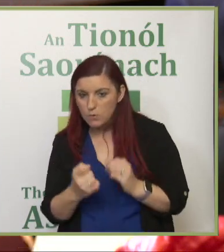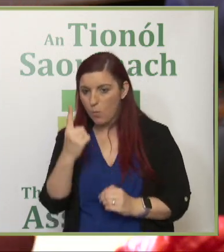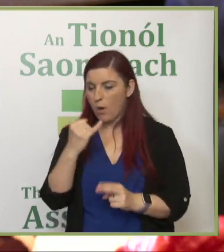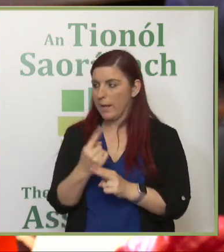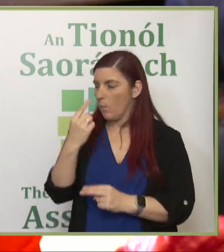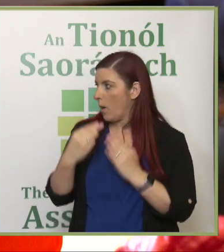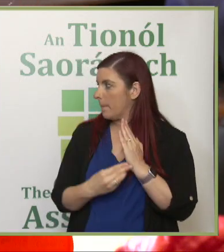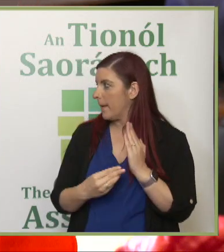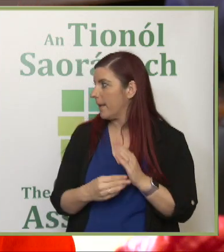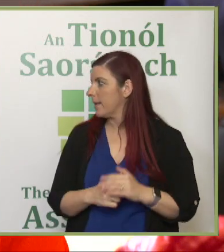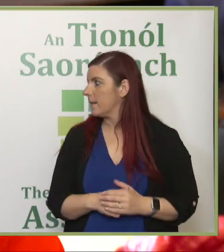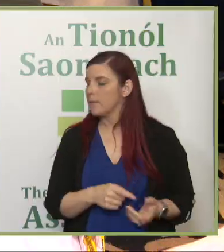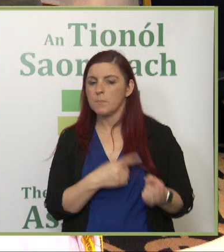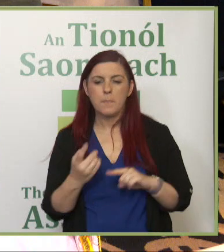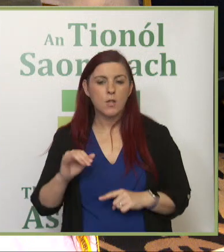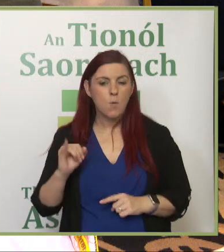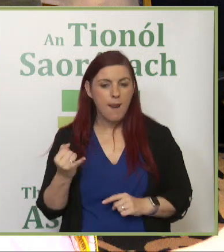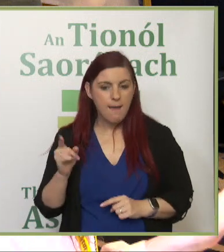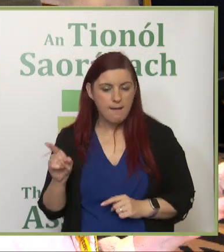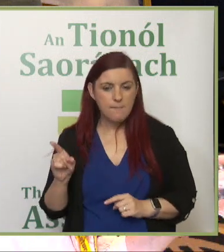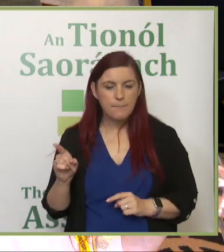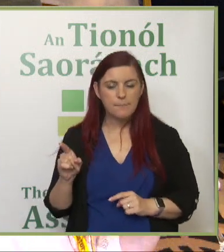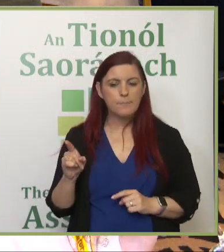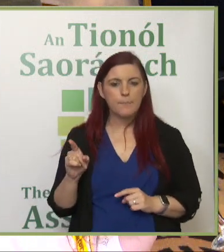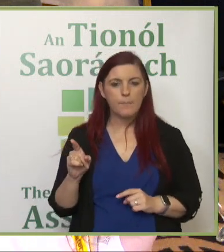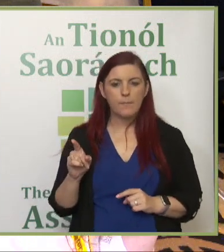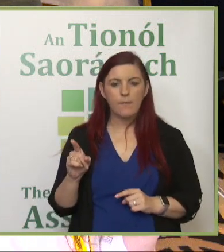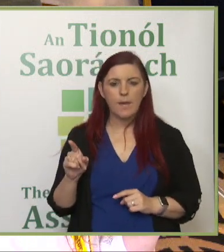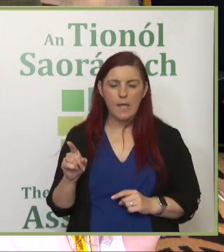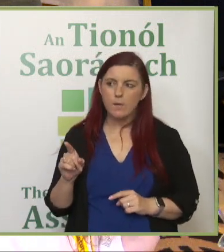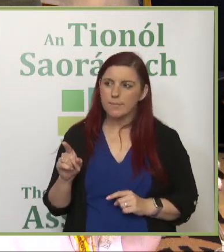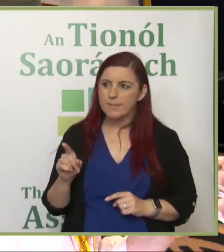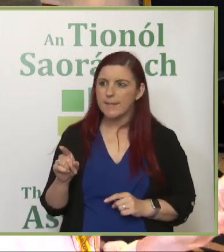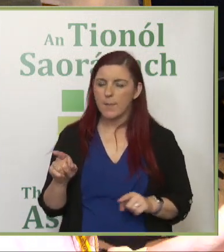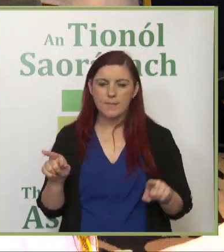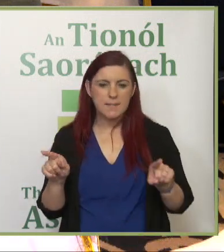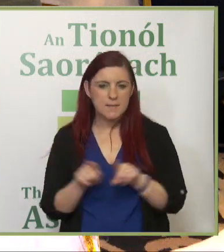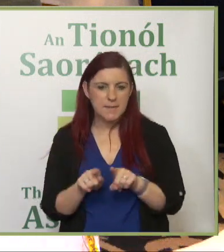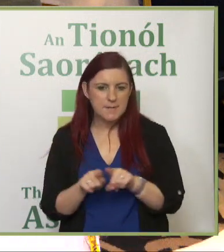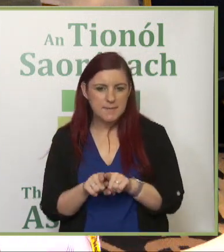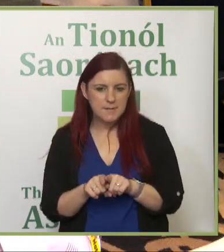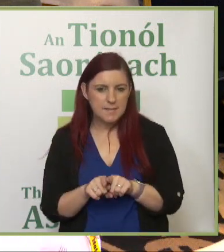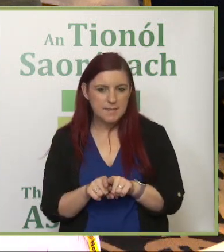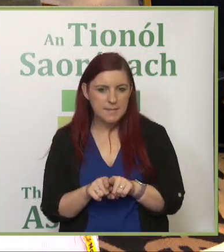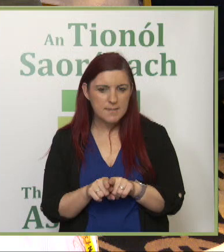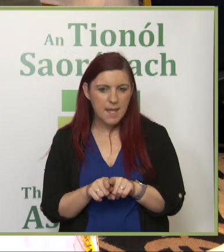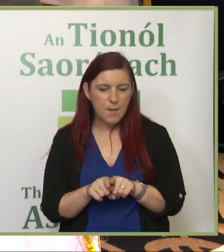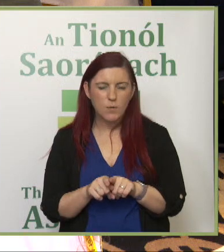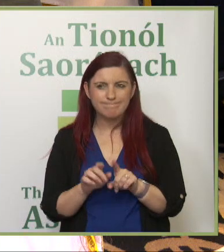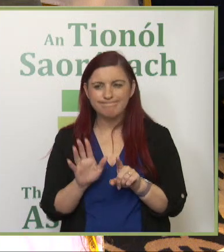Again, I'm going to stick to the fact that it will depend on the person, it will depend on the drug, and it will depend on the context.